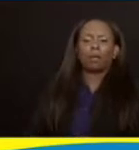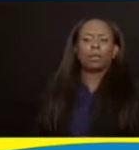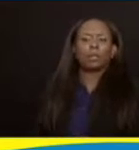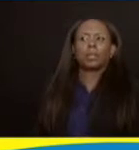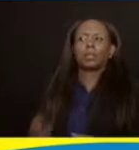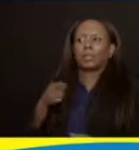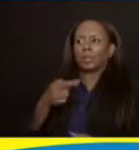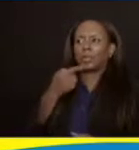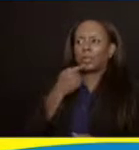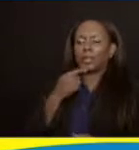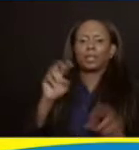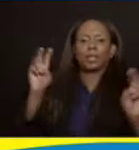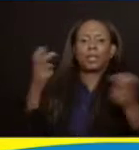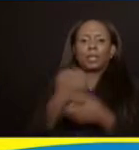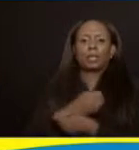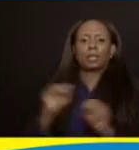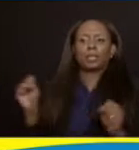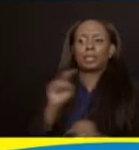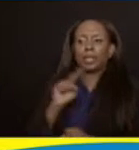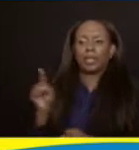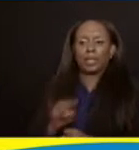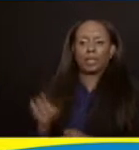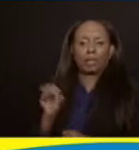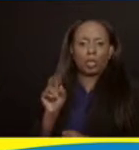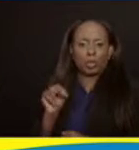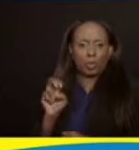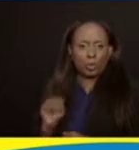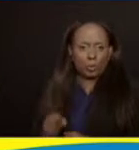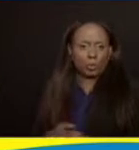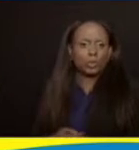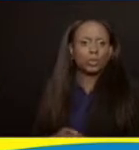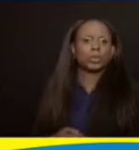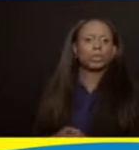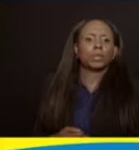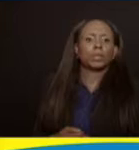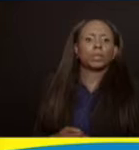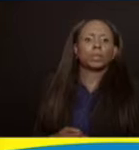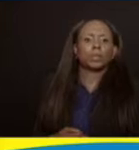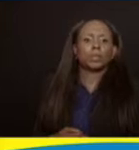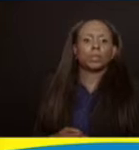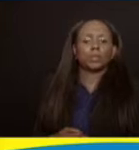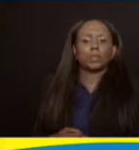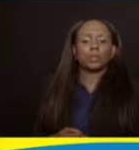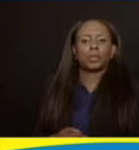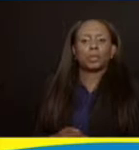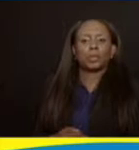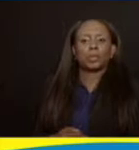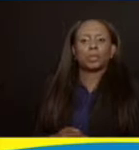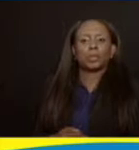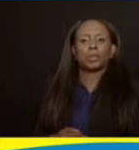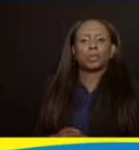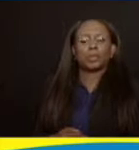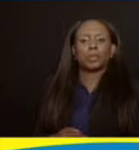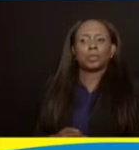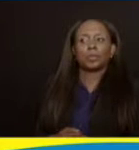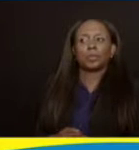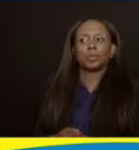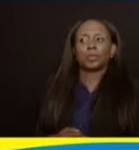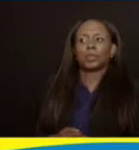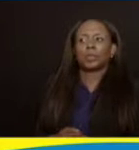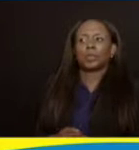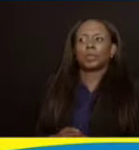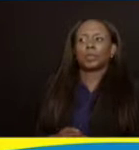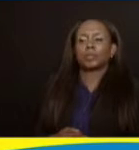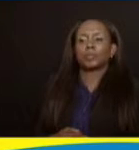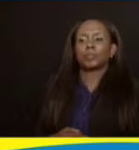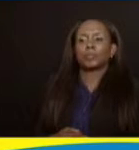have just said safe zones. My question is, do you foresee the safe zone getting around to the Hotel